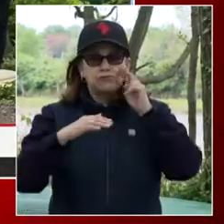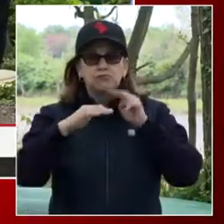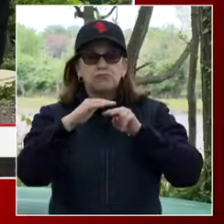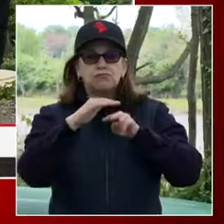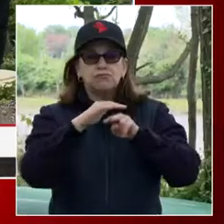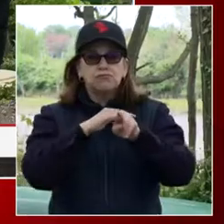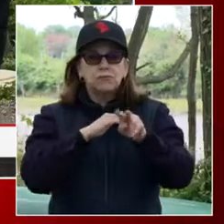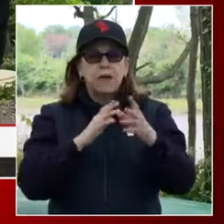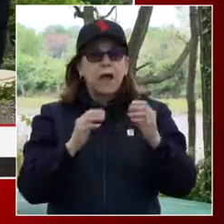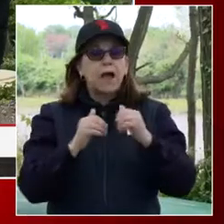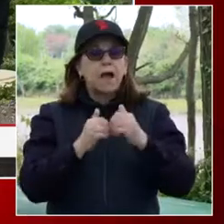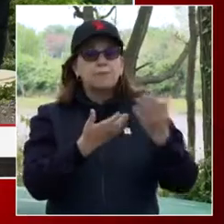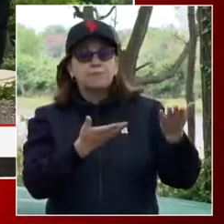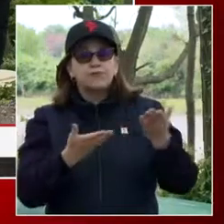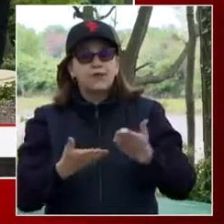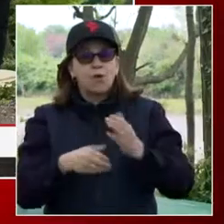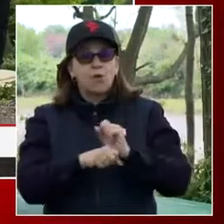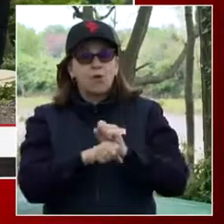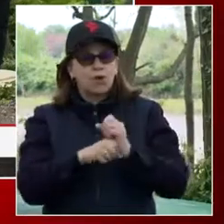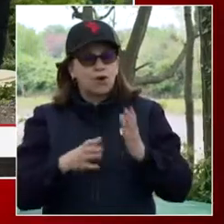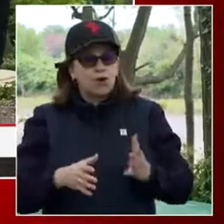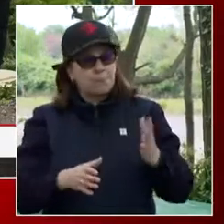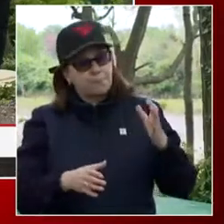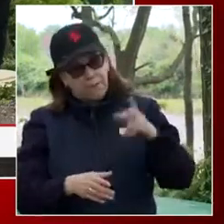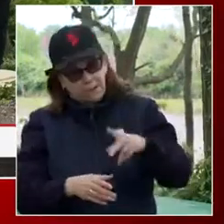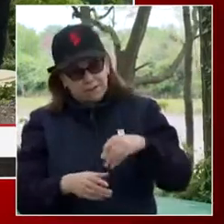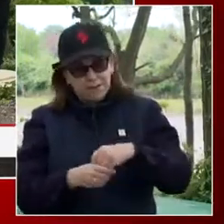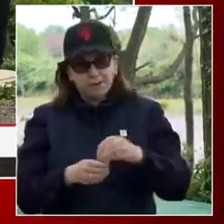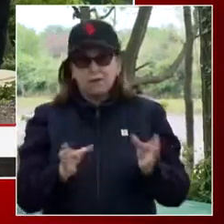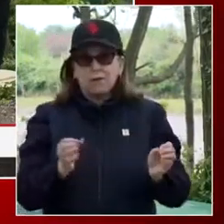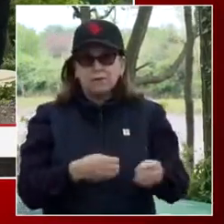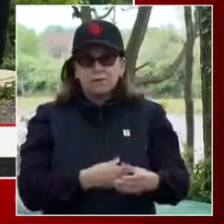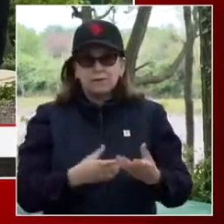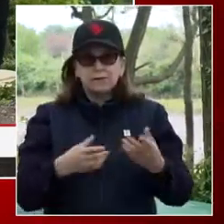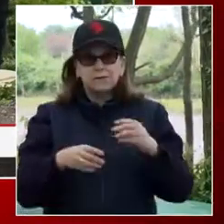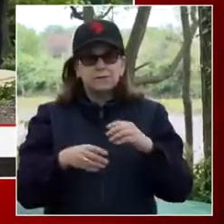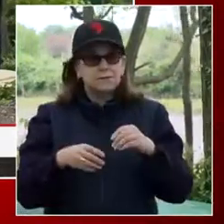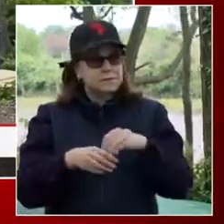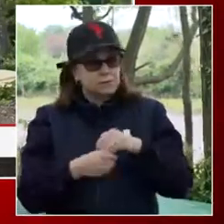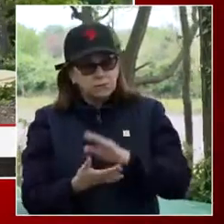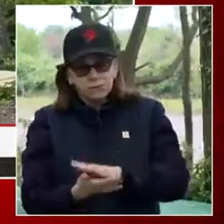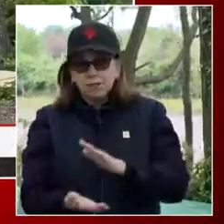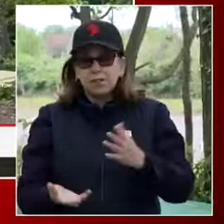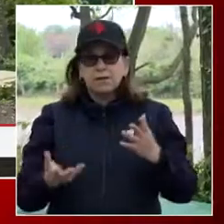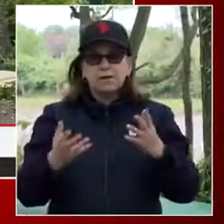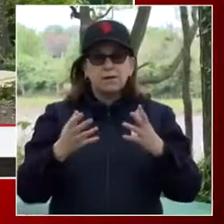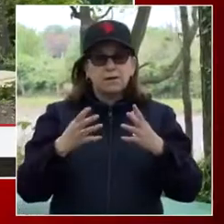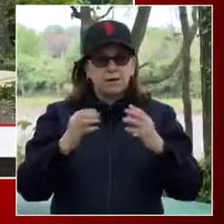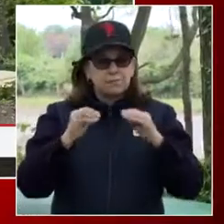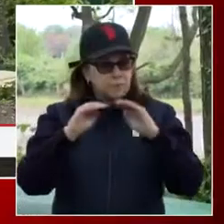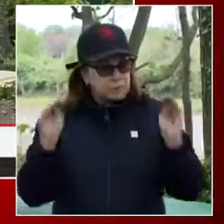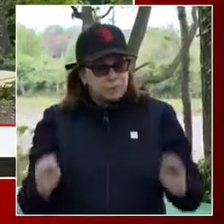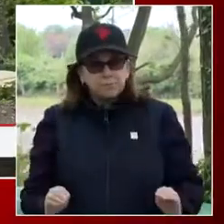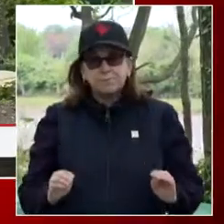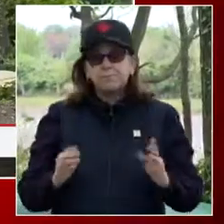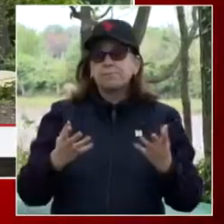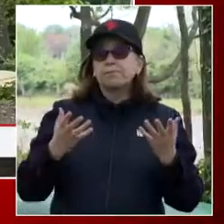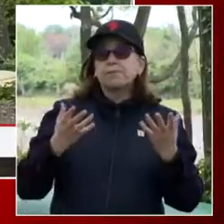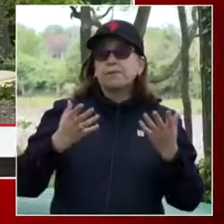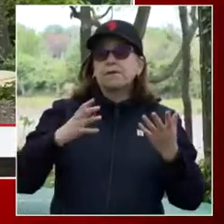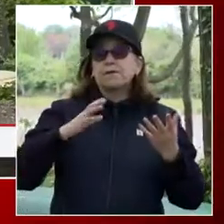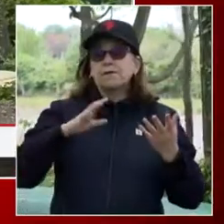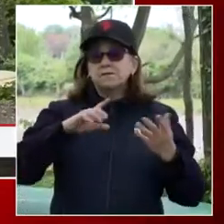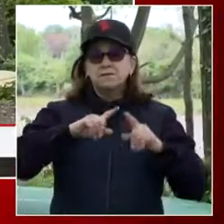back as well. We've sent that very clear signal to our museums as well.